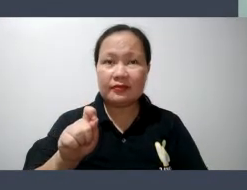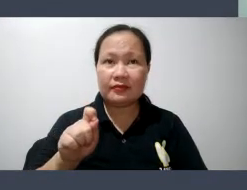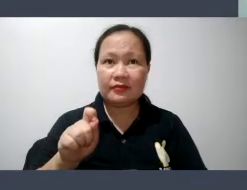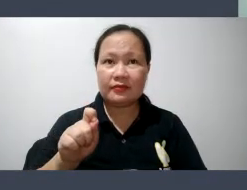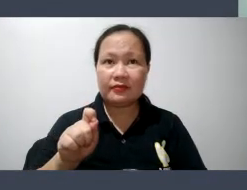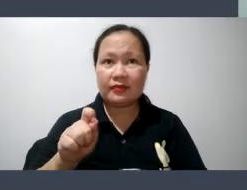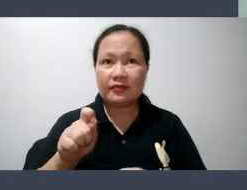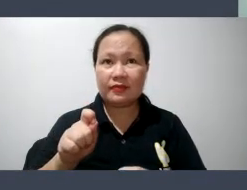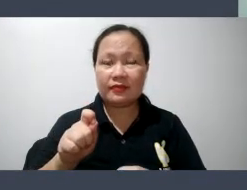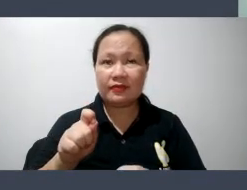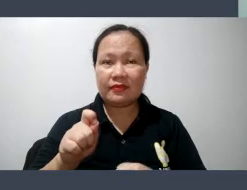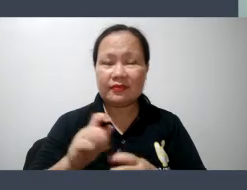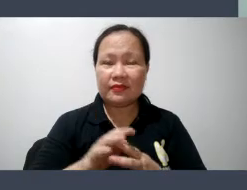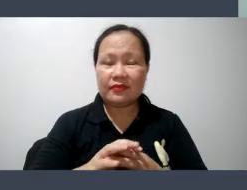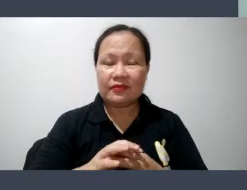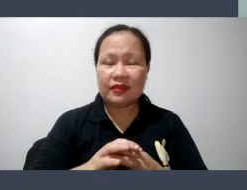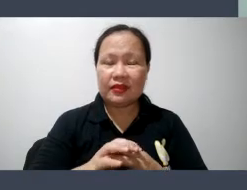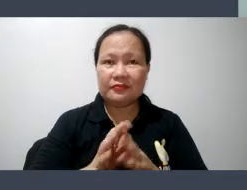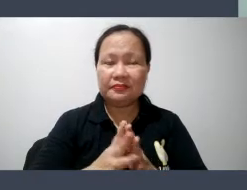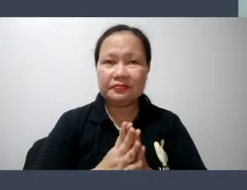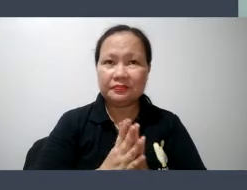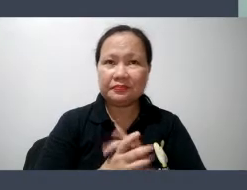consists of